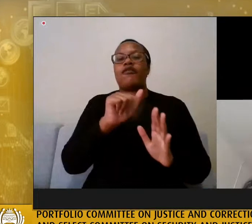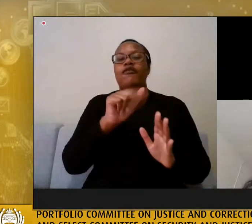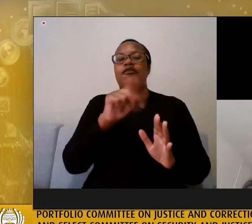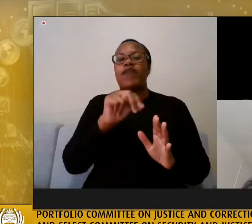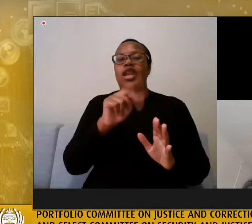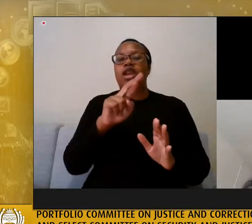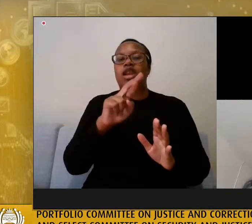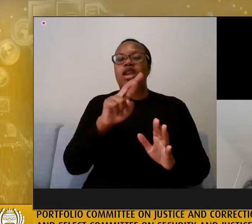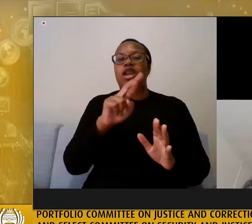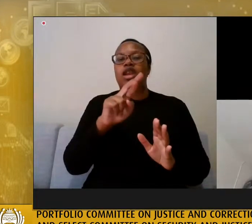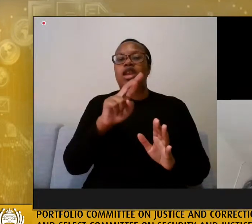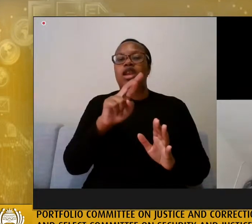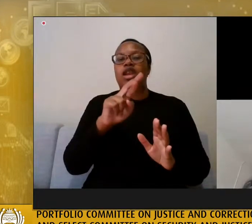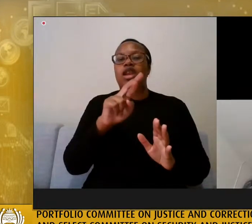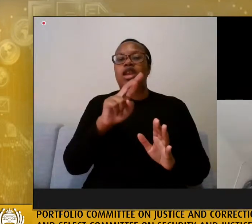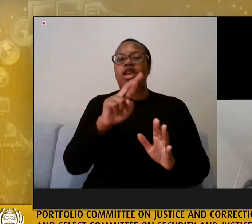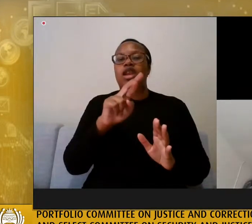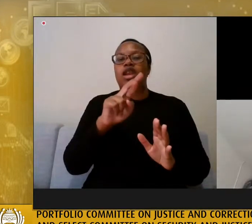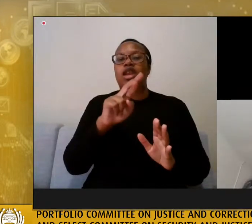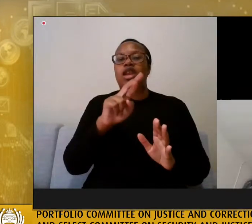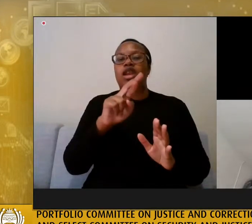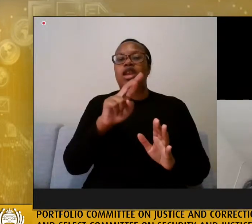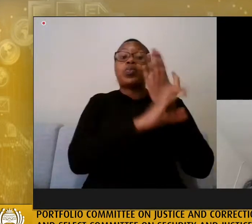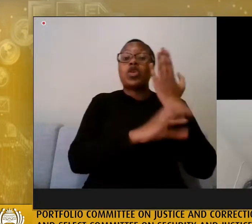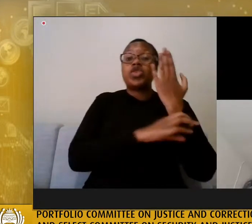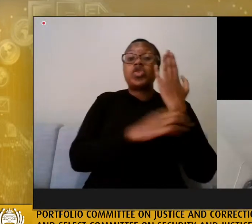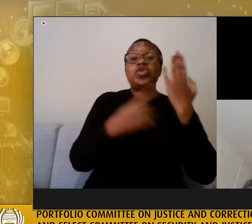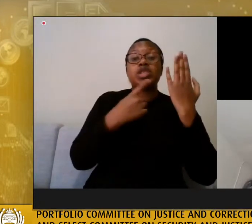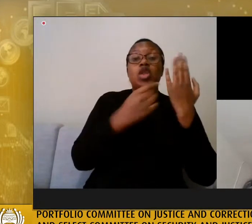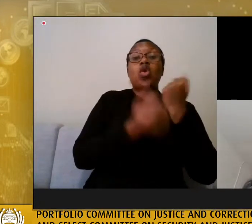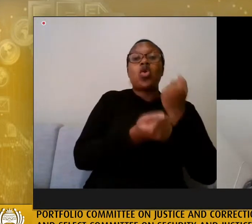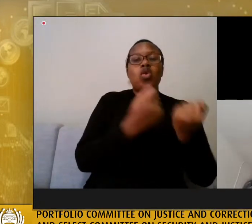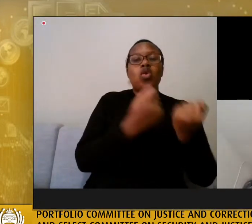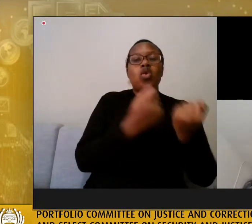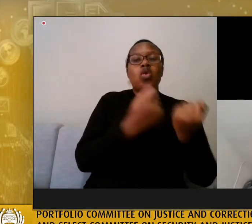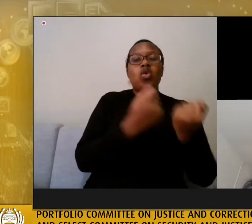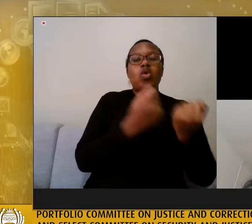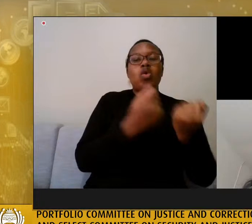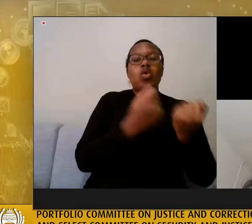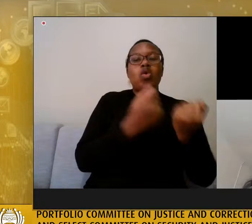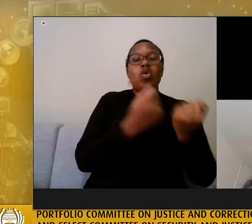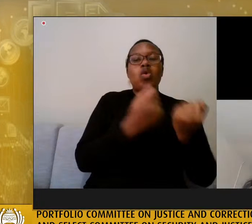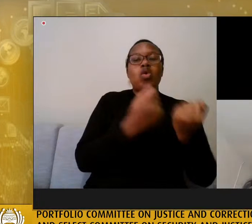really that it's only in exceptional circumstances that we should withhold remuneration